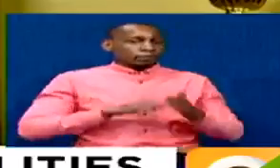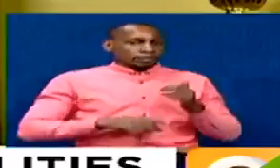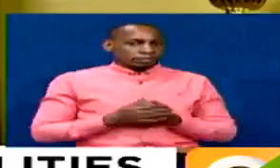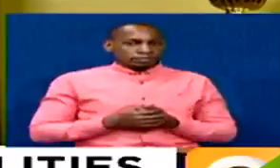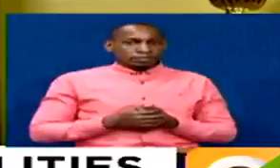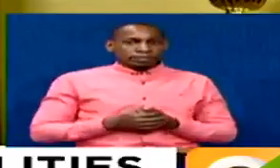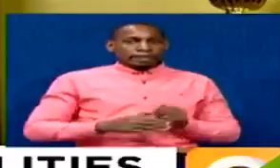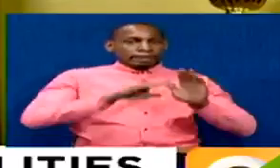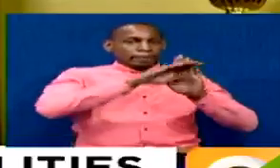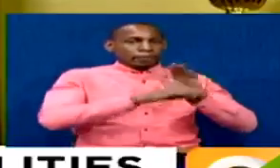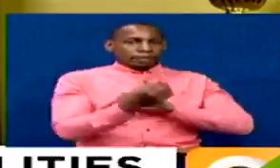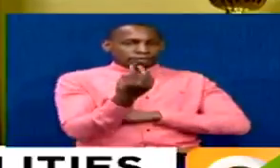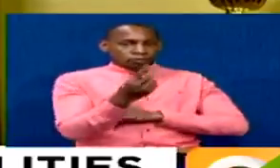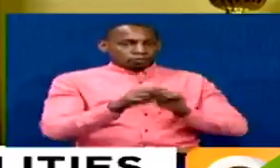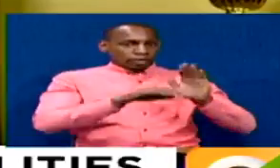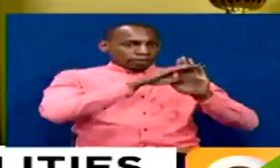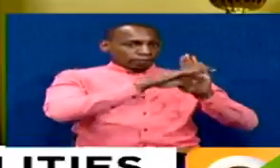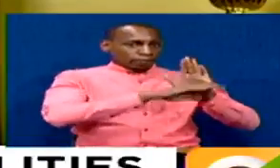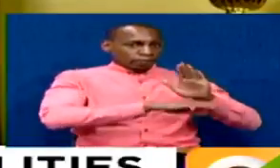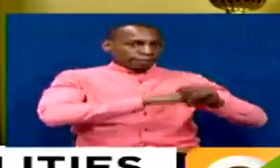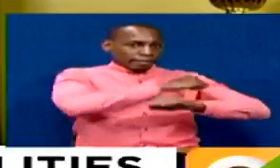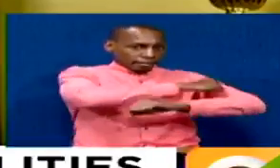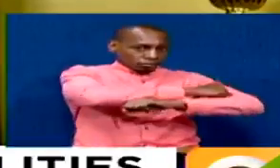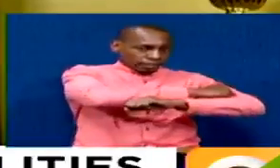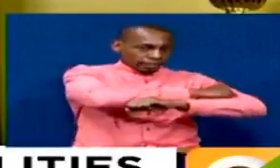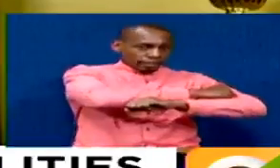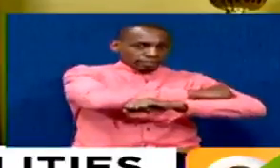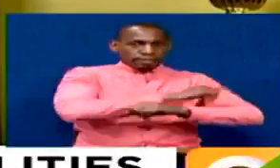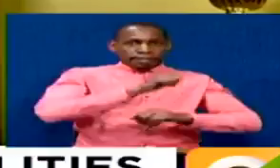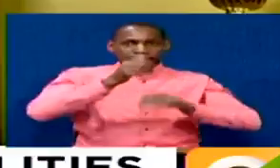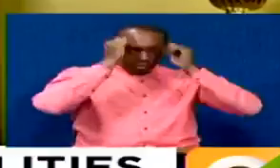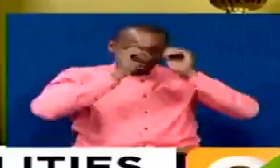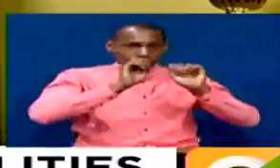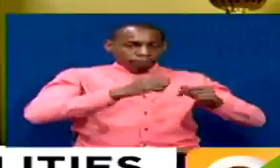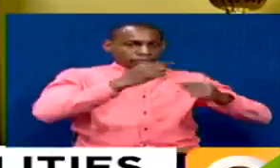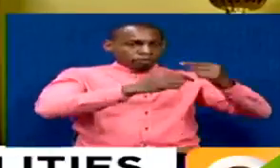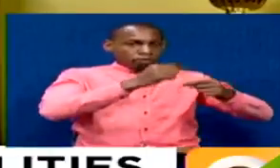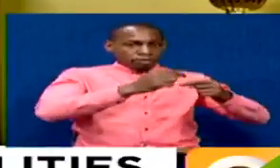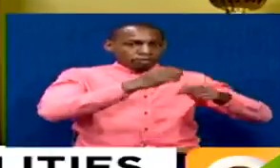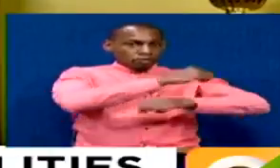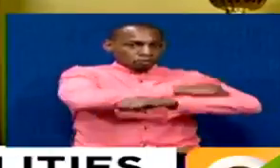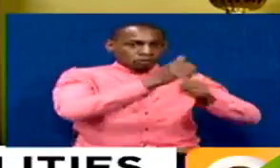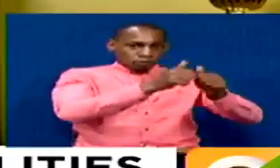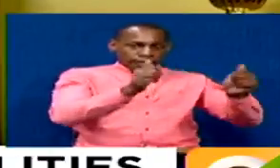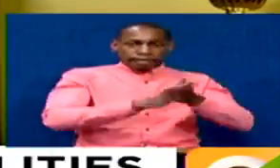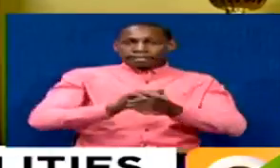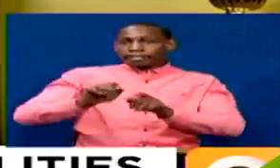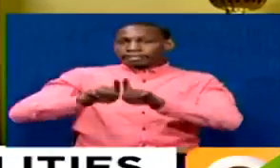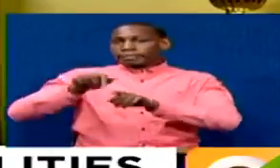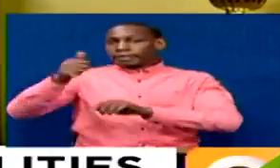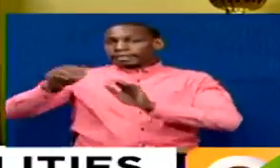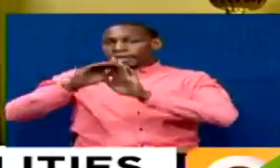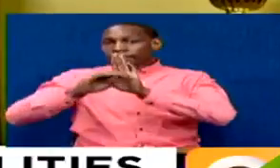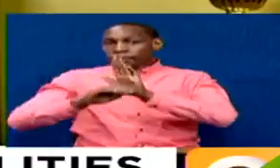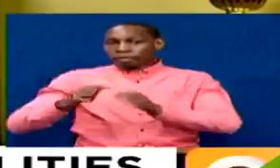actually have two programs. We have the academic program for those that are able to pursue the academic pathway, but we